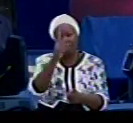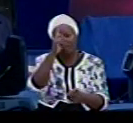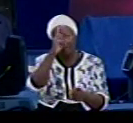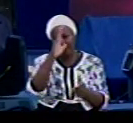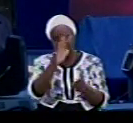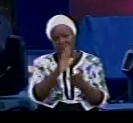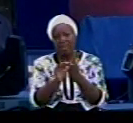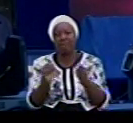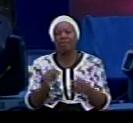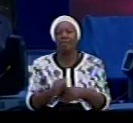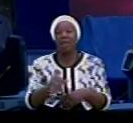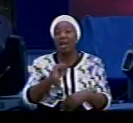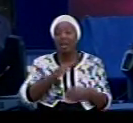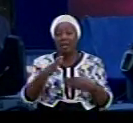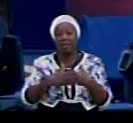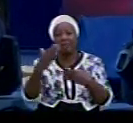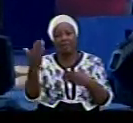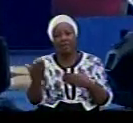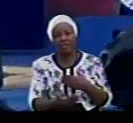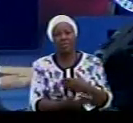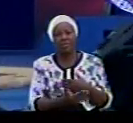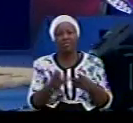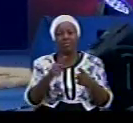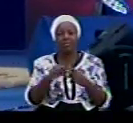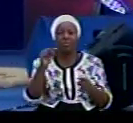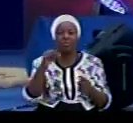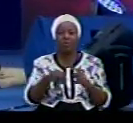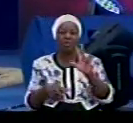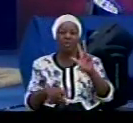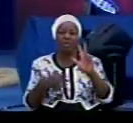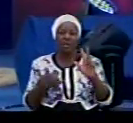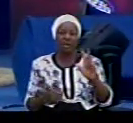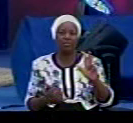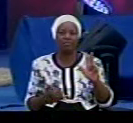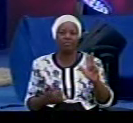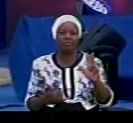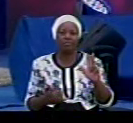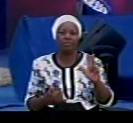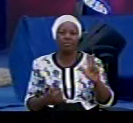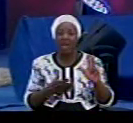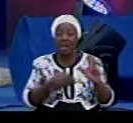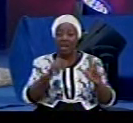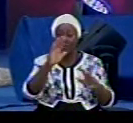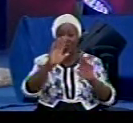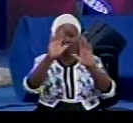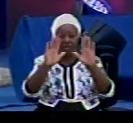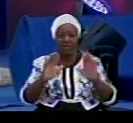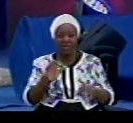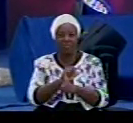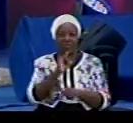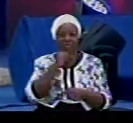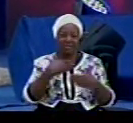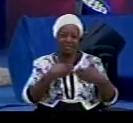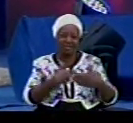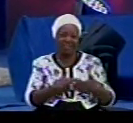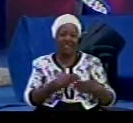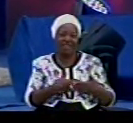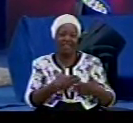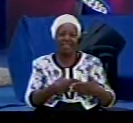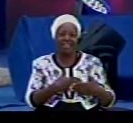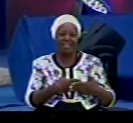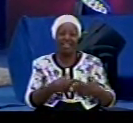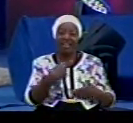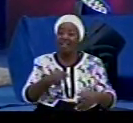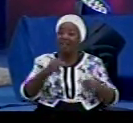I invite you to point number three now, and your miracle is near. The